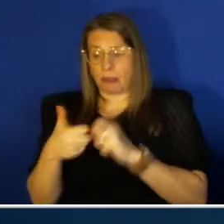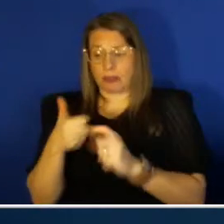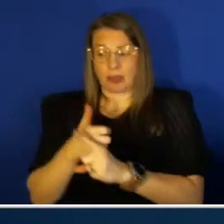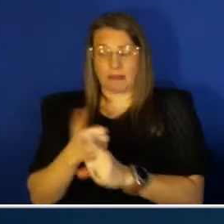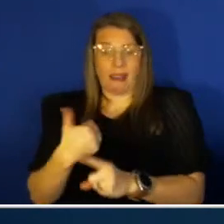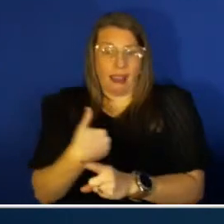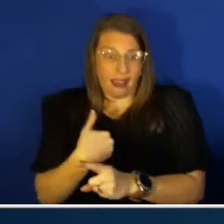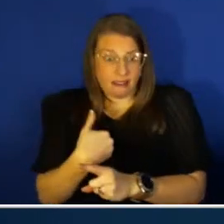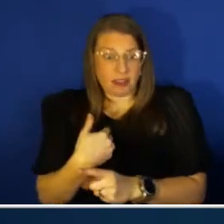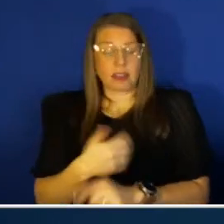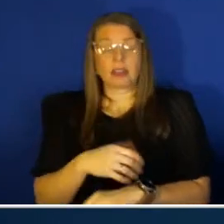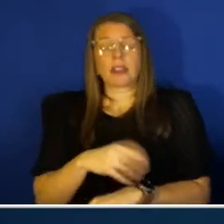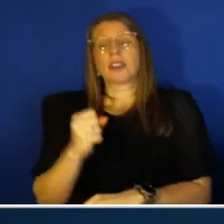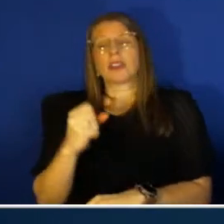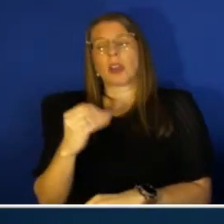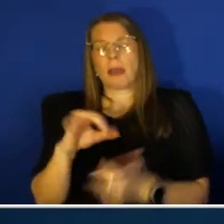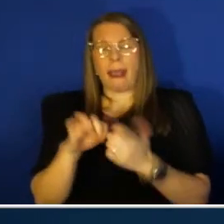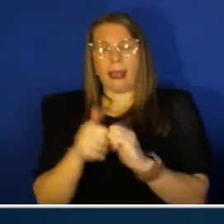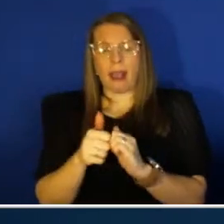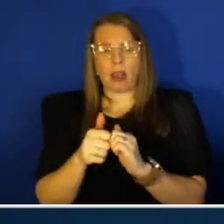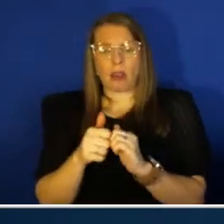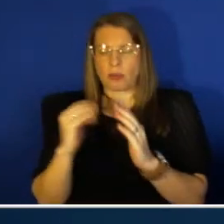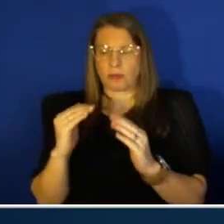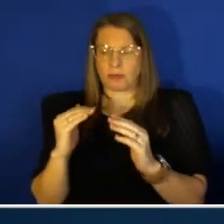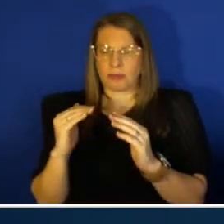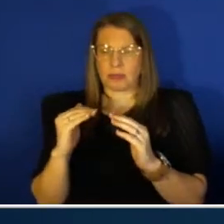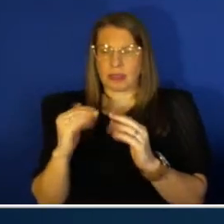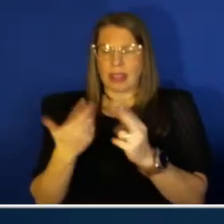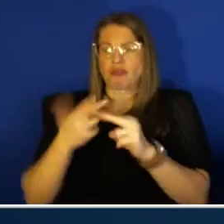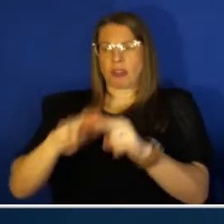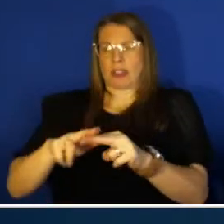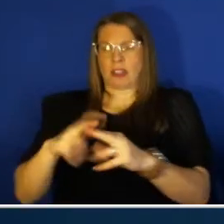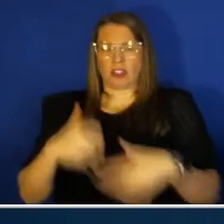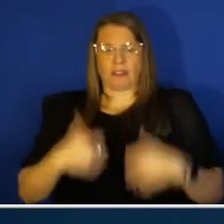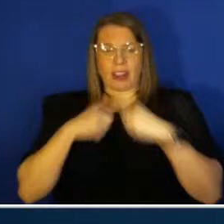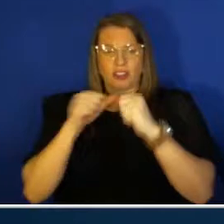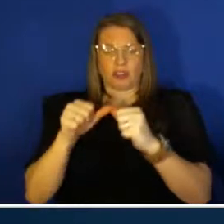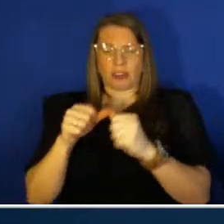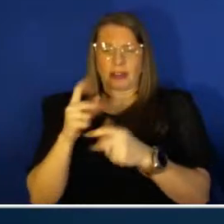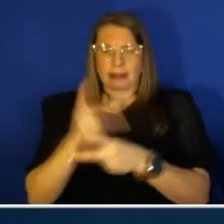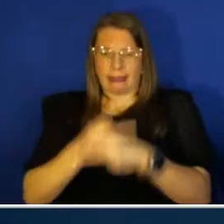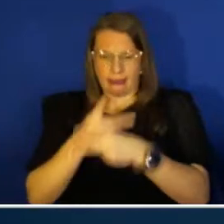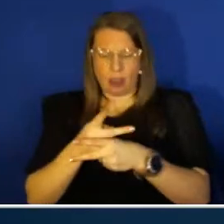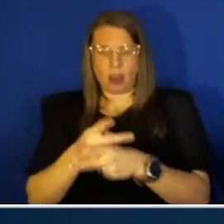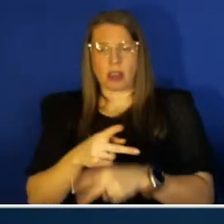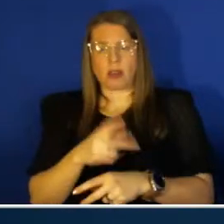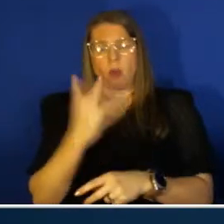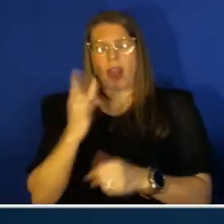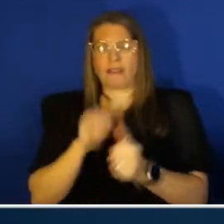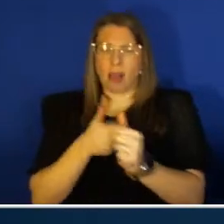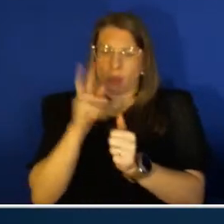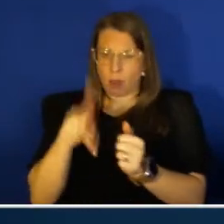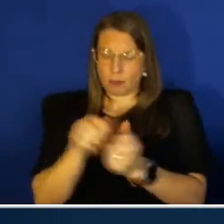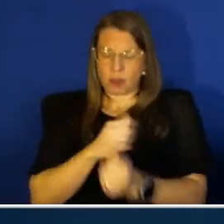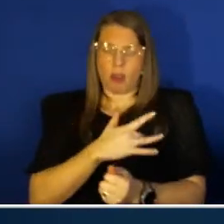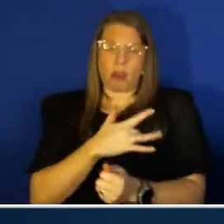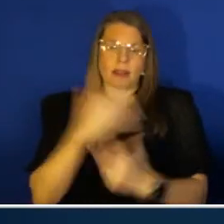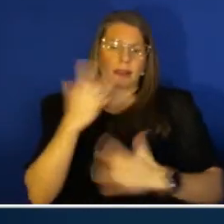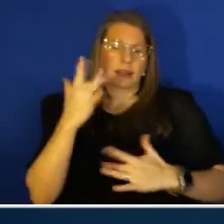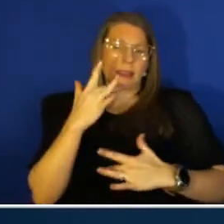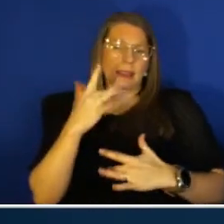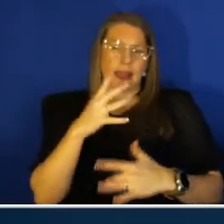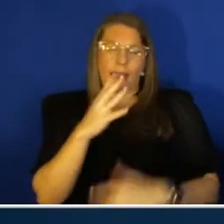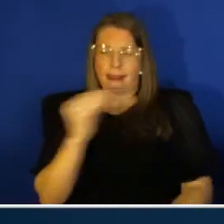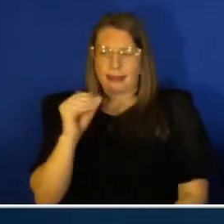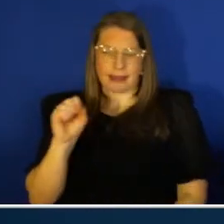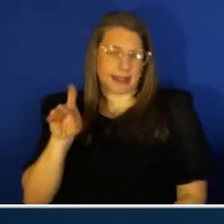at how we can sort of increase our survivorship care so patients really follow up with their heart disease and manage their side effects, how we can better take care of